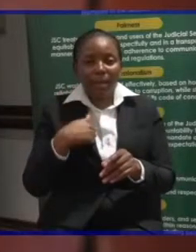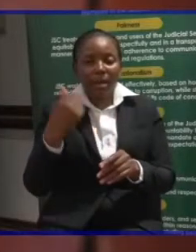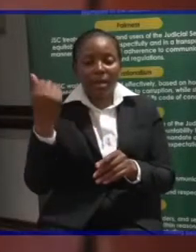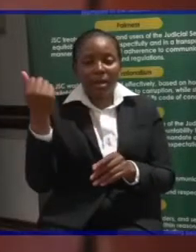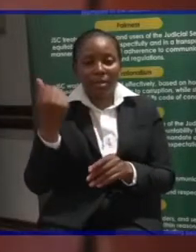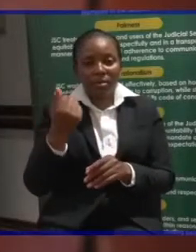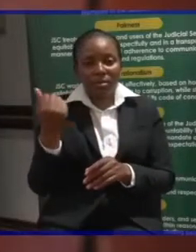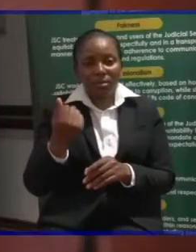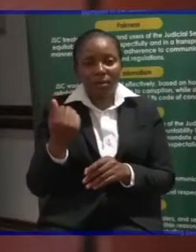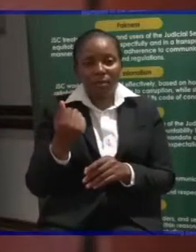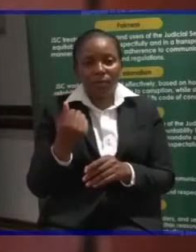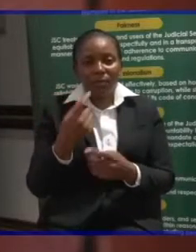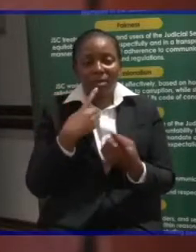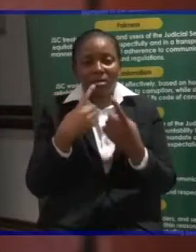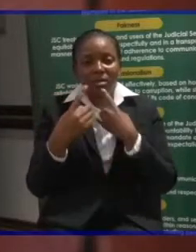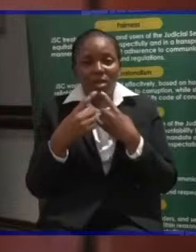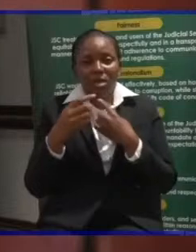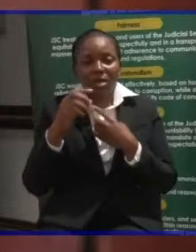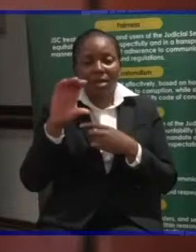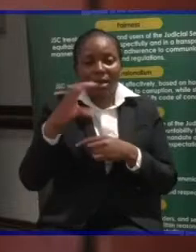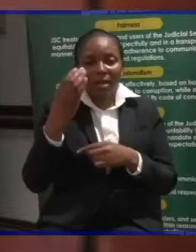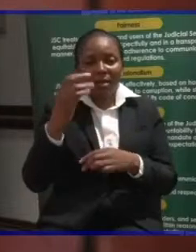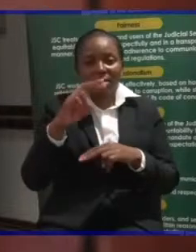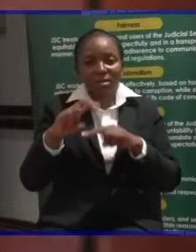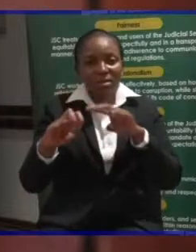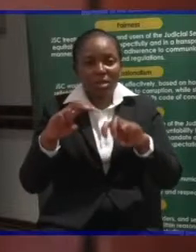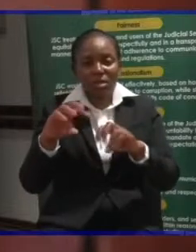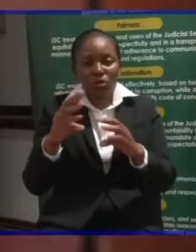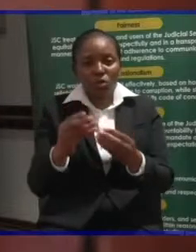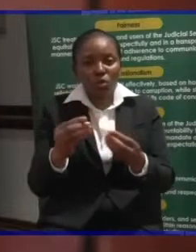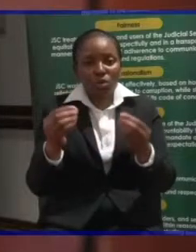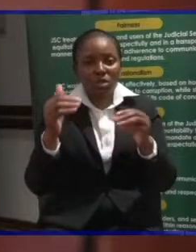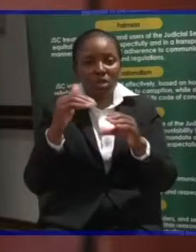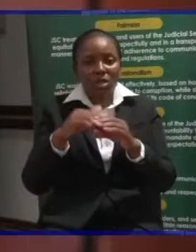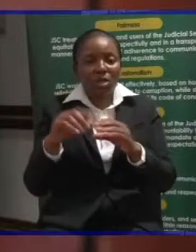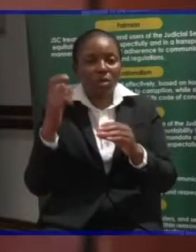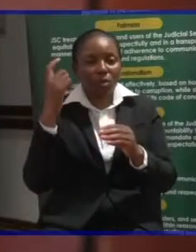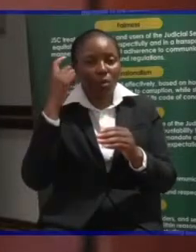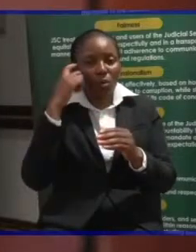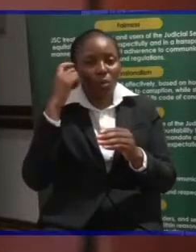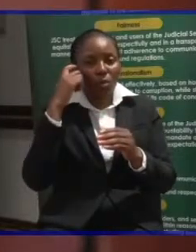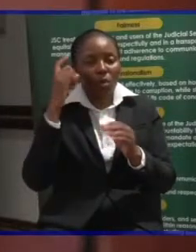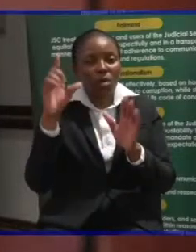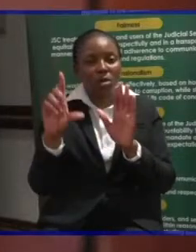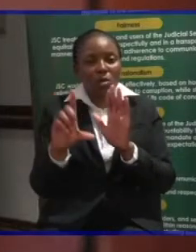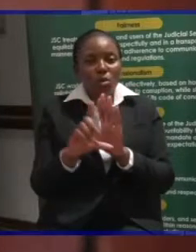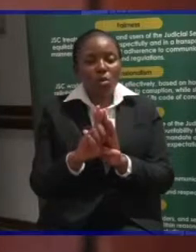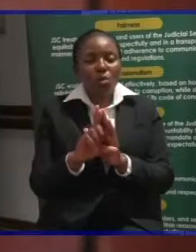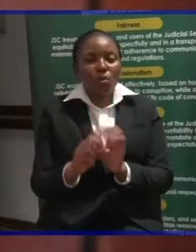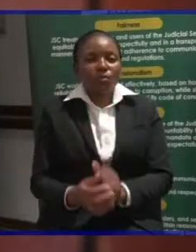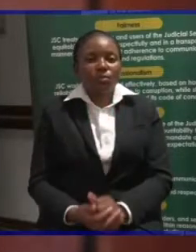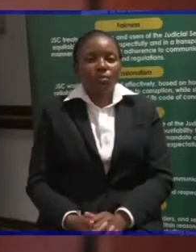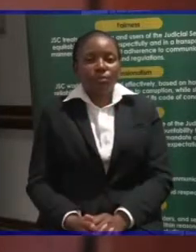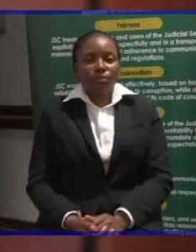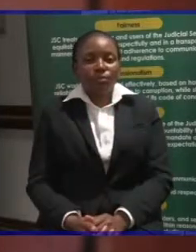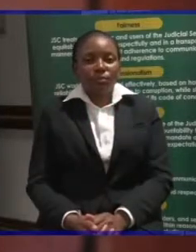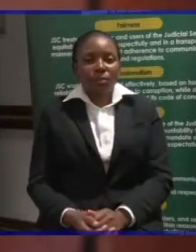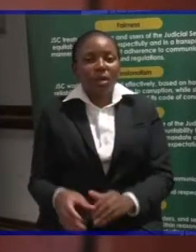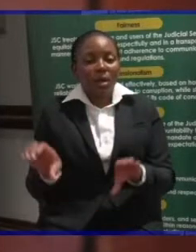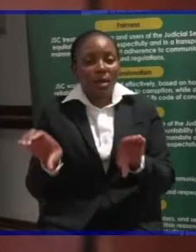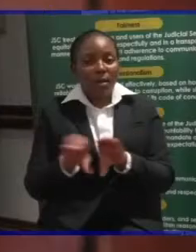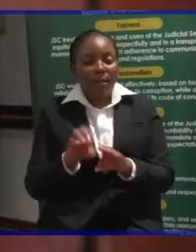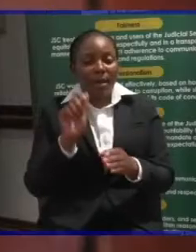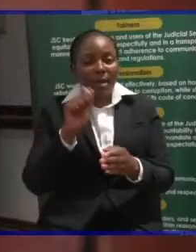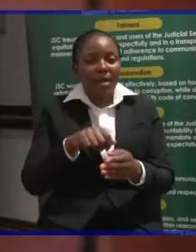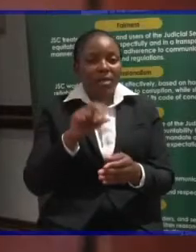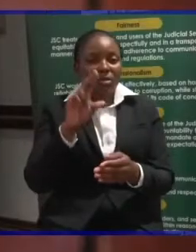that he could seek for remedies in common law. The Labour Act does not